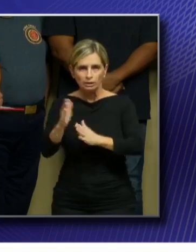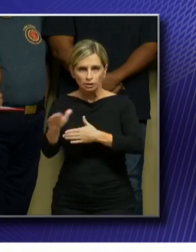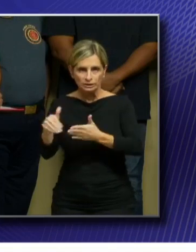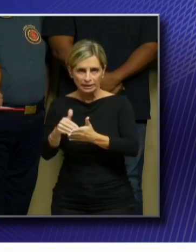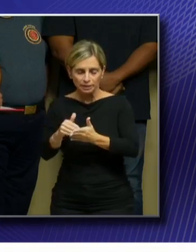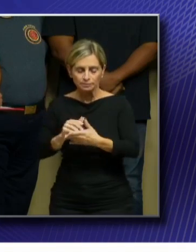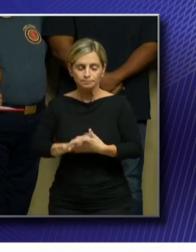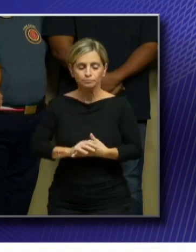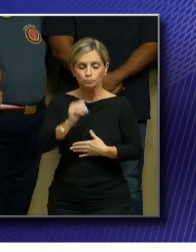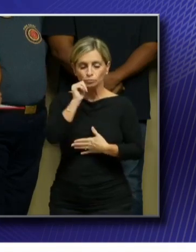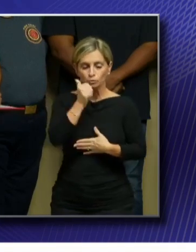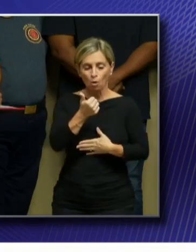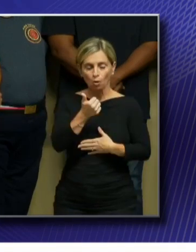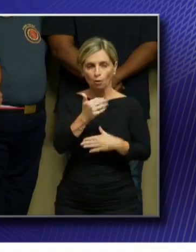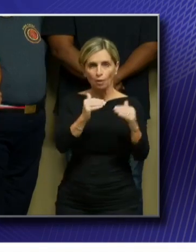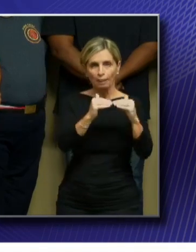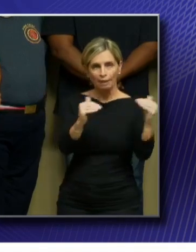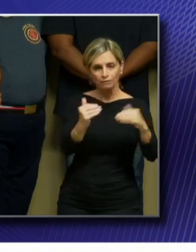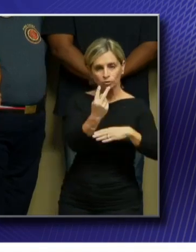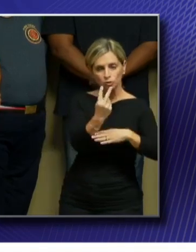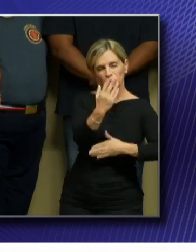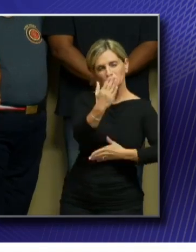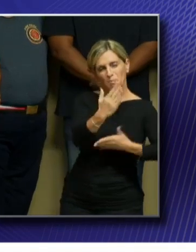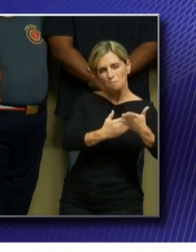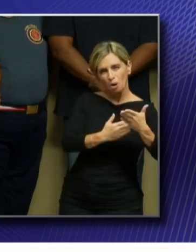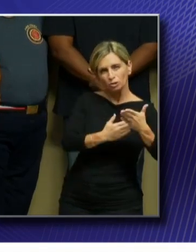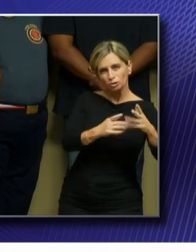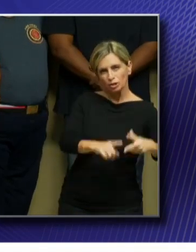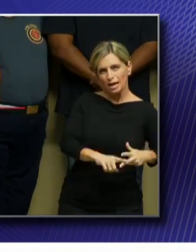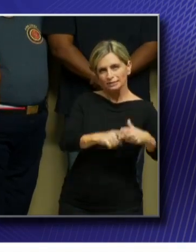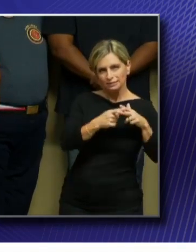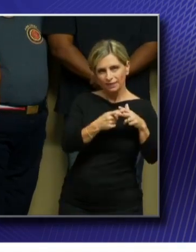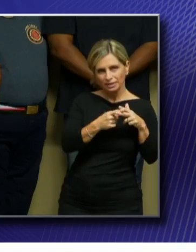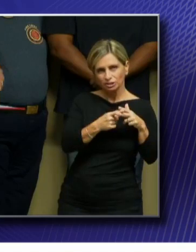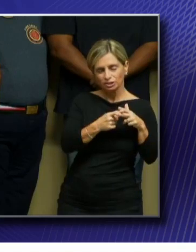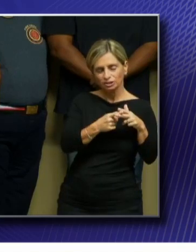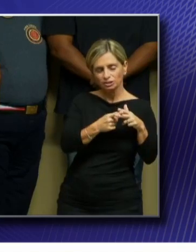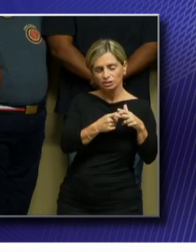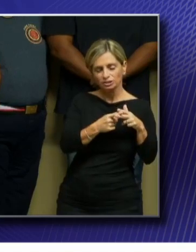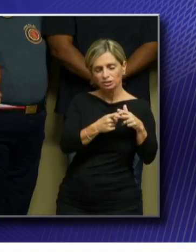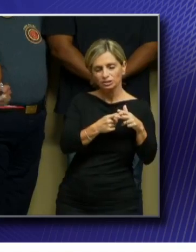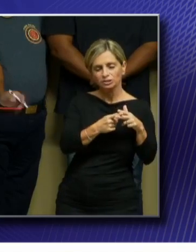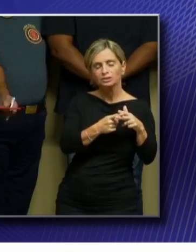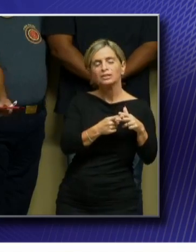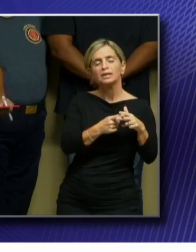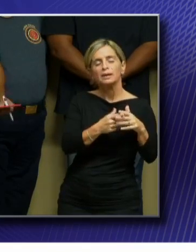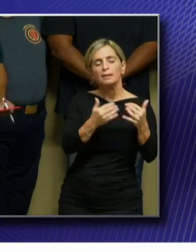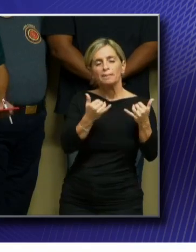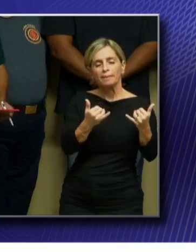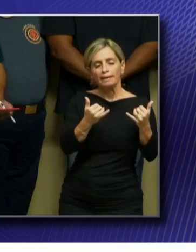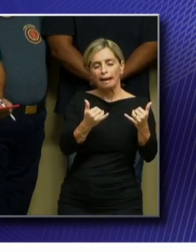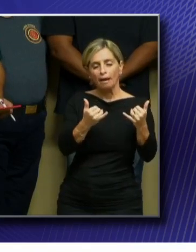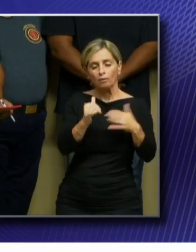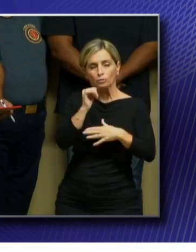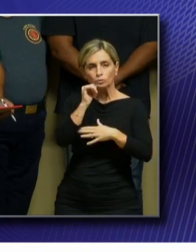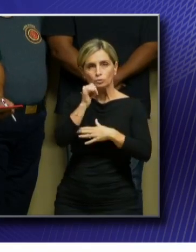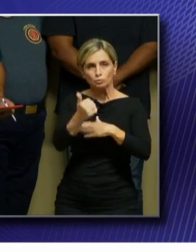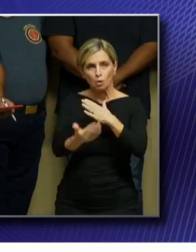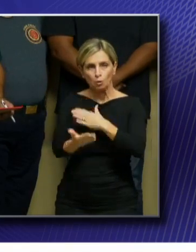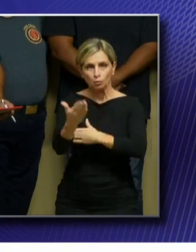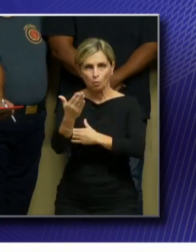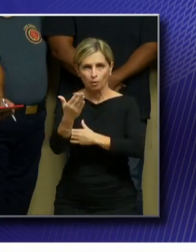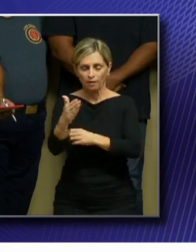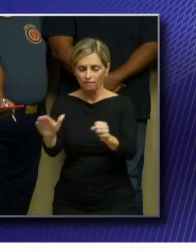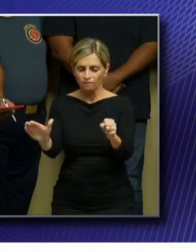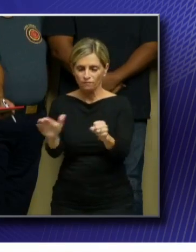level 2 activation, which is a partial activation, beginning 8 a.m. tomorrow morning. We will be at a level 1